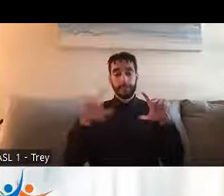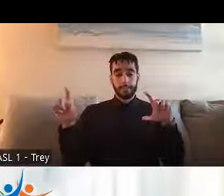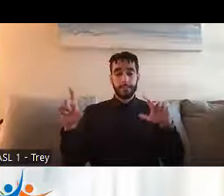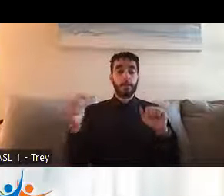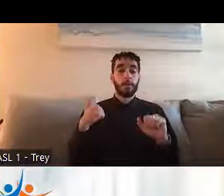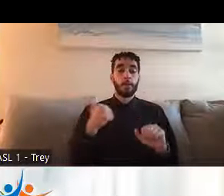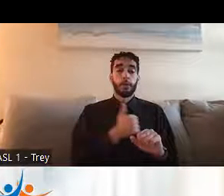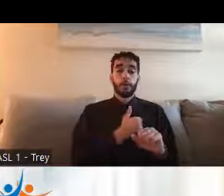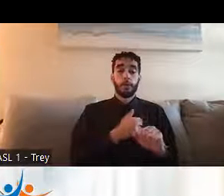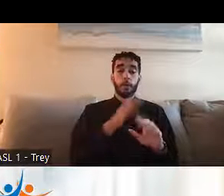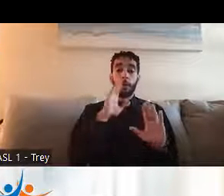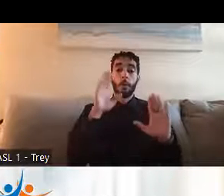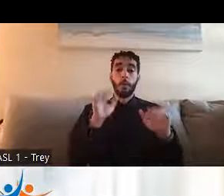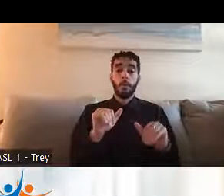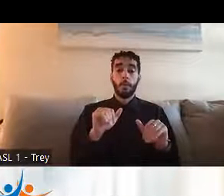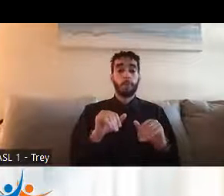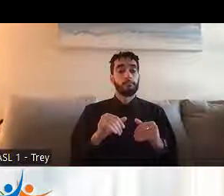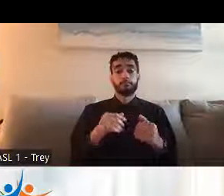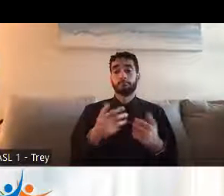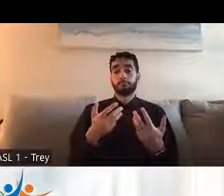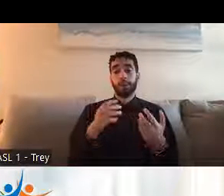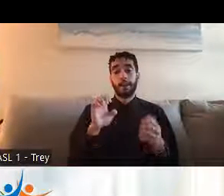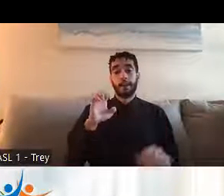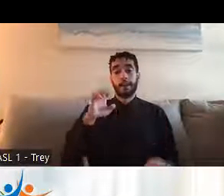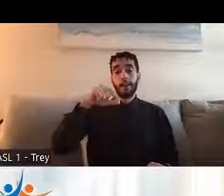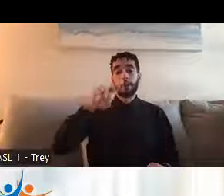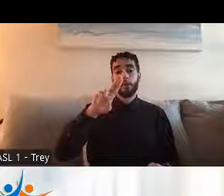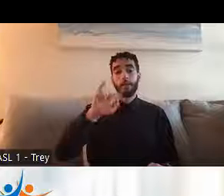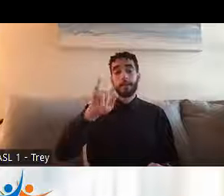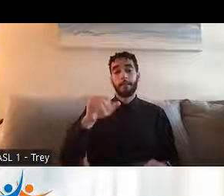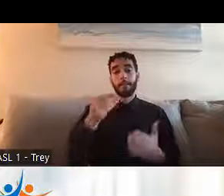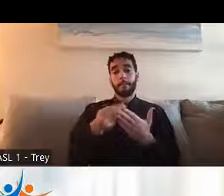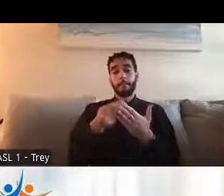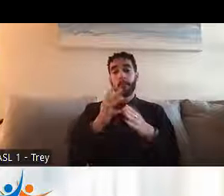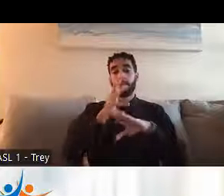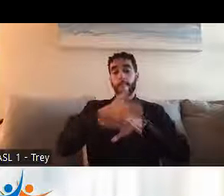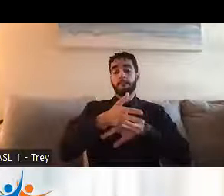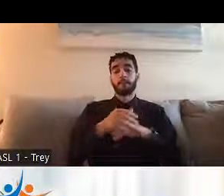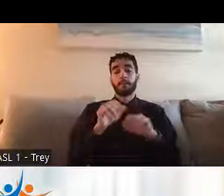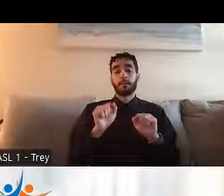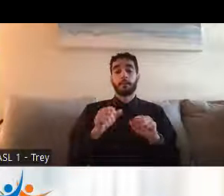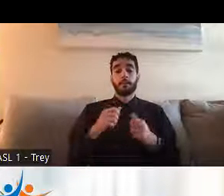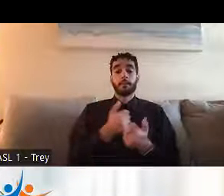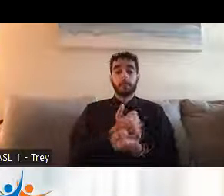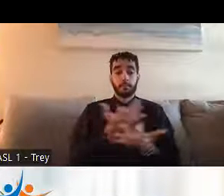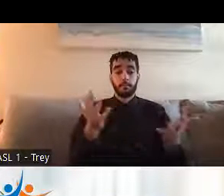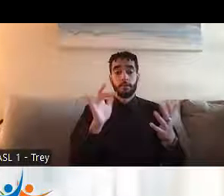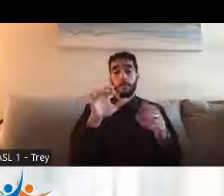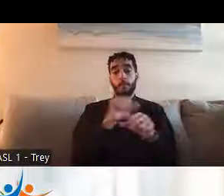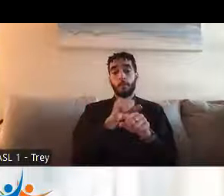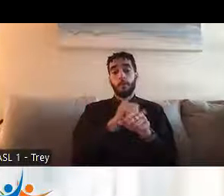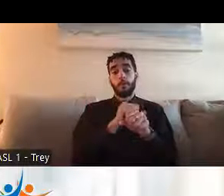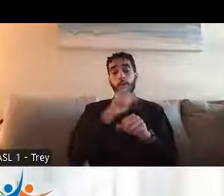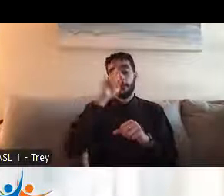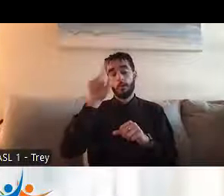with equity. Everything we ask projects to complete will be with a lens of health equity and tailoring the work to the communities of greatest need within